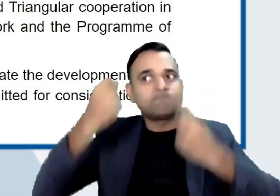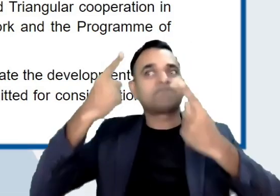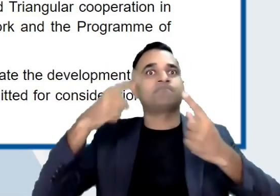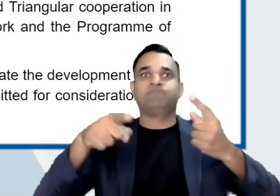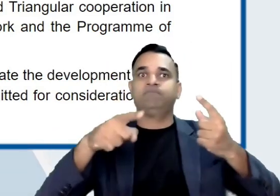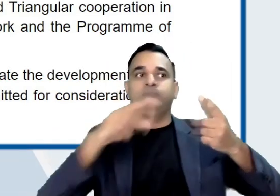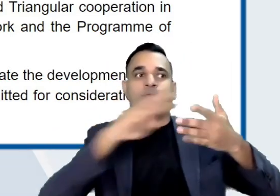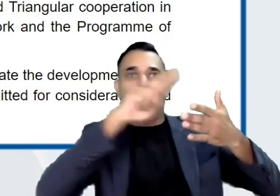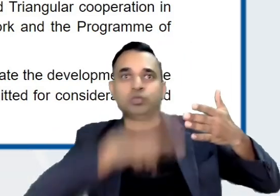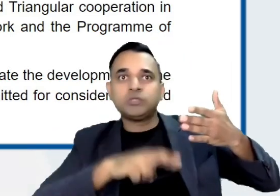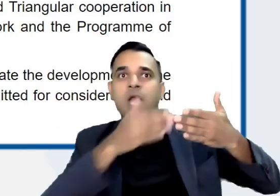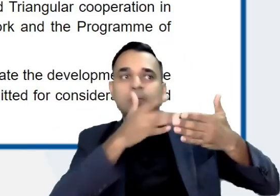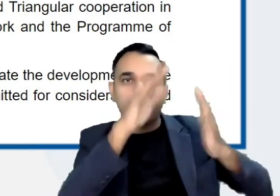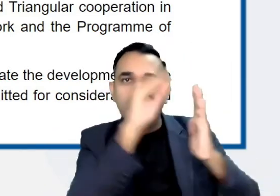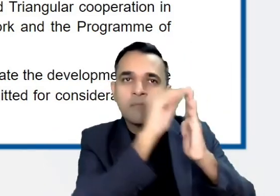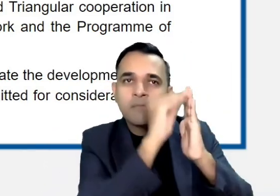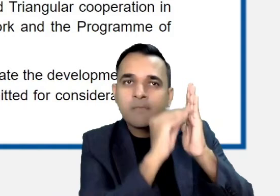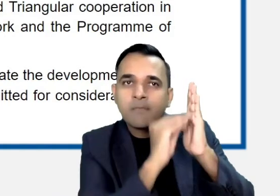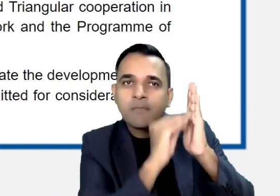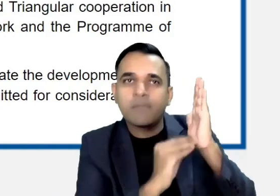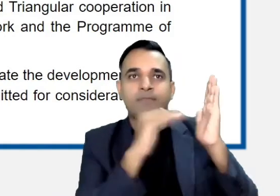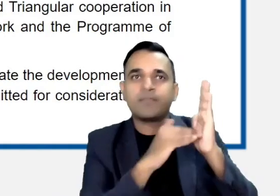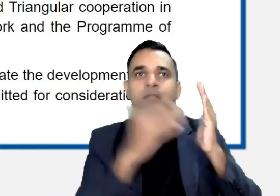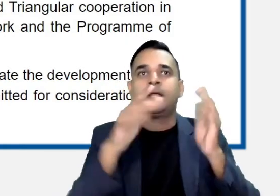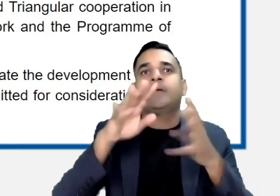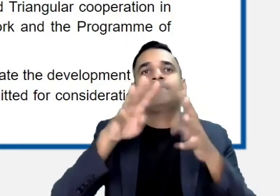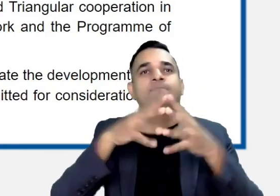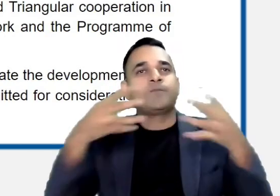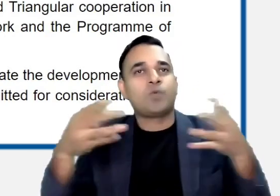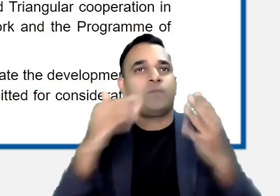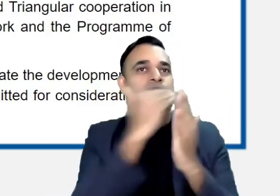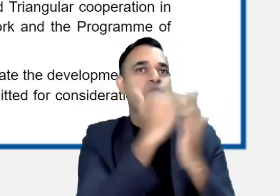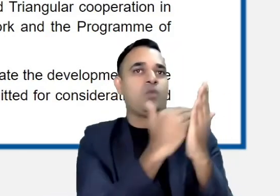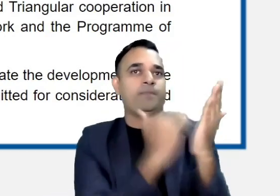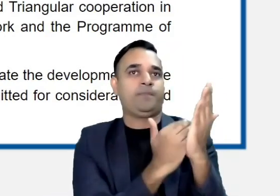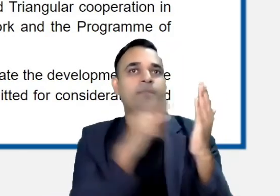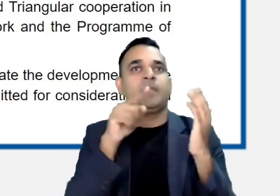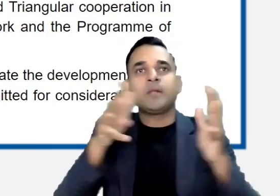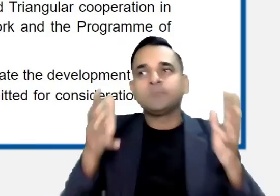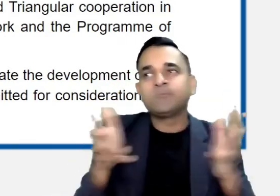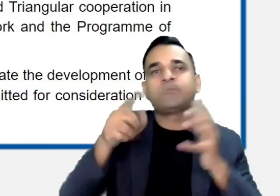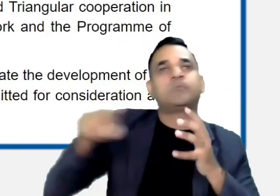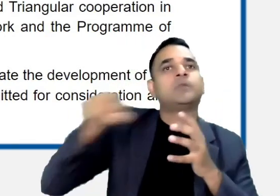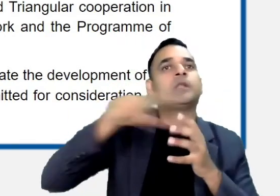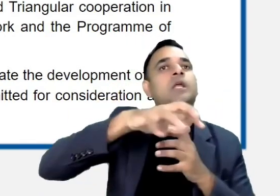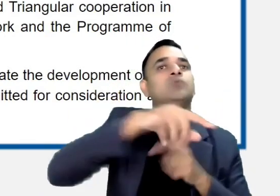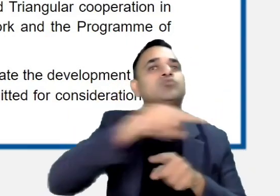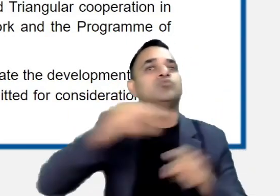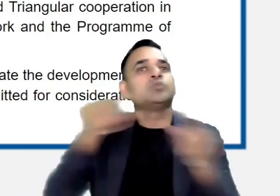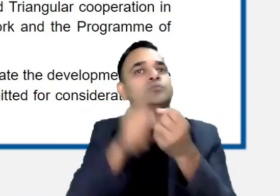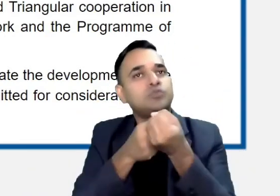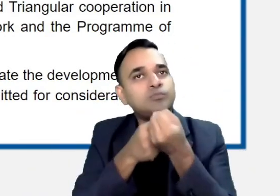tools. 31. Call upon United Nations Office for Disaster Risk Reduction and other United